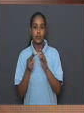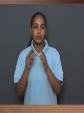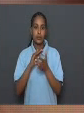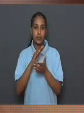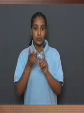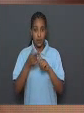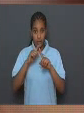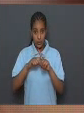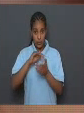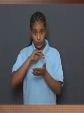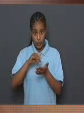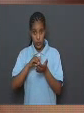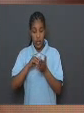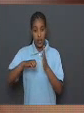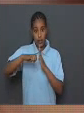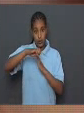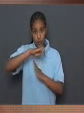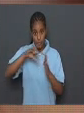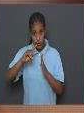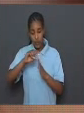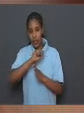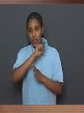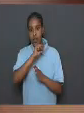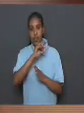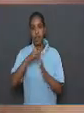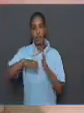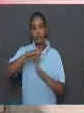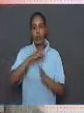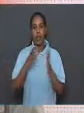between electrodes within an electrolyte.